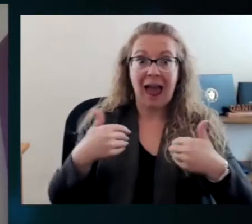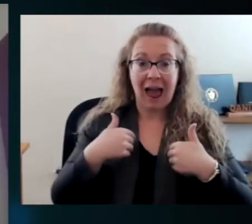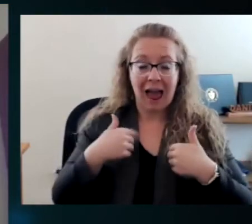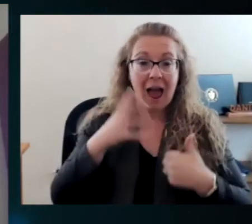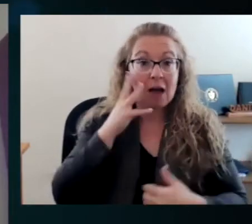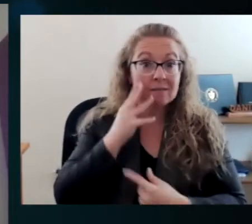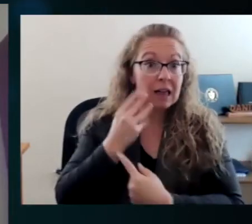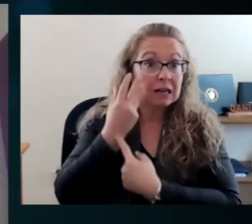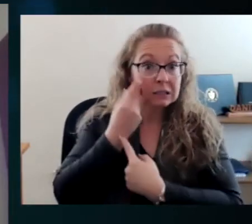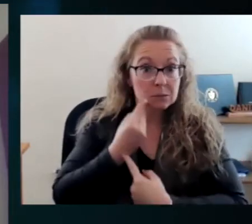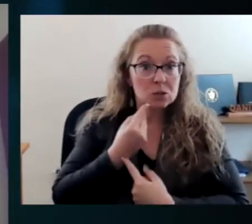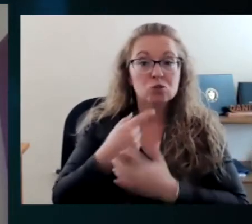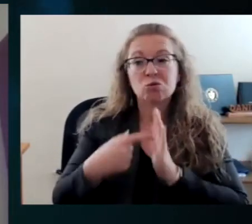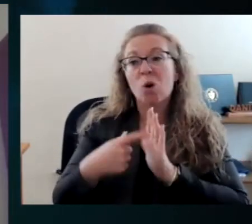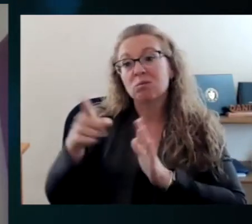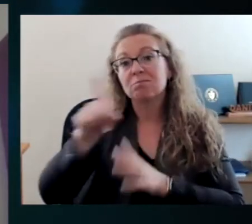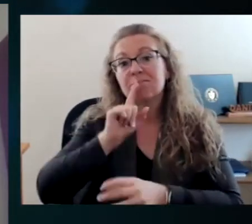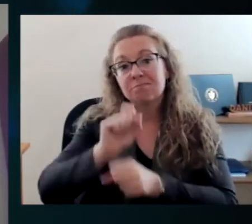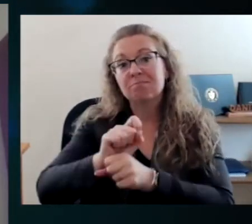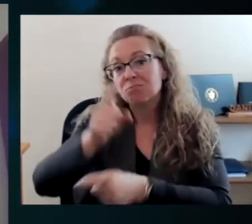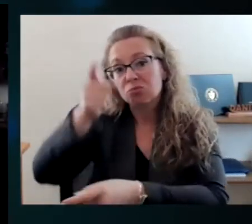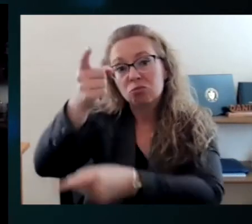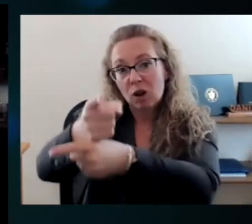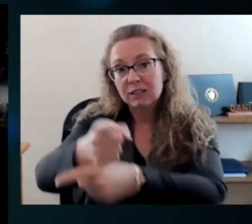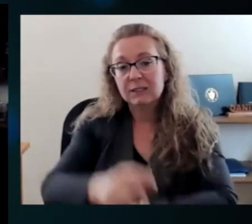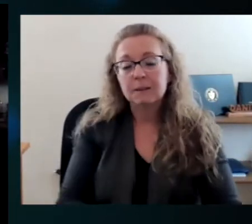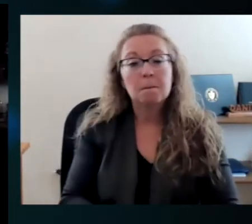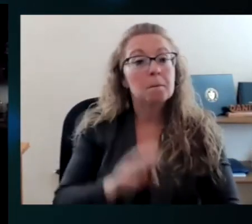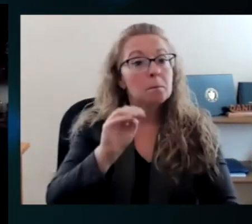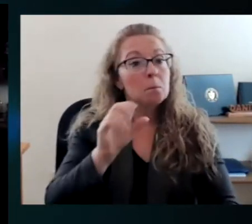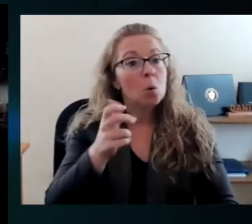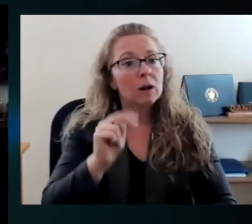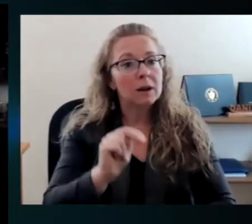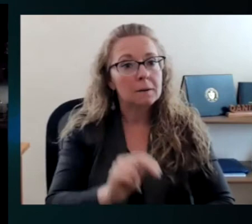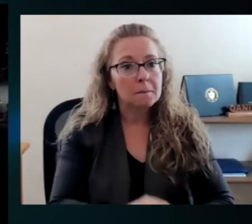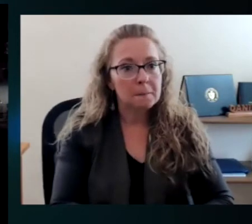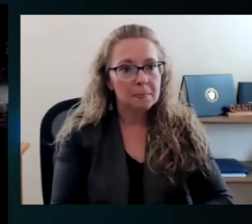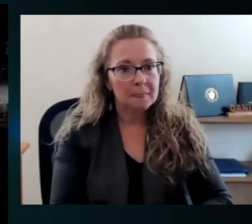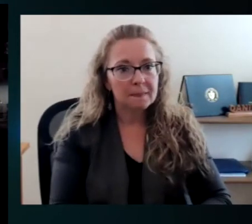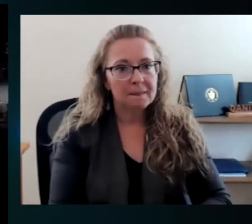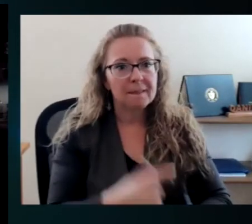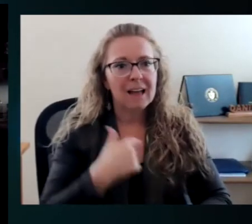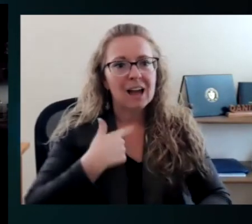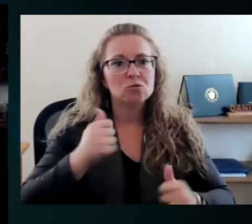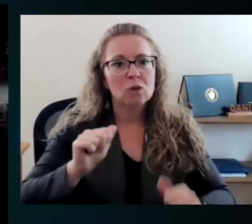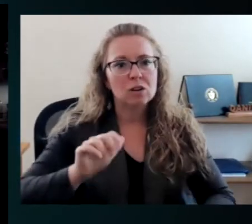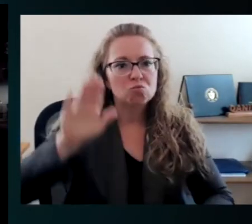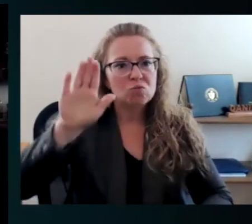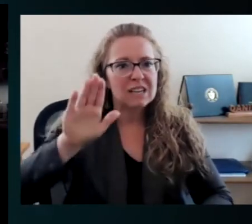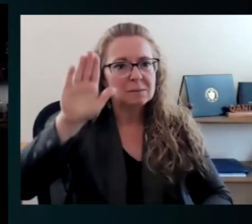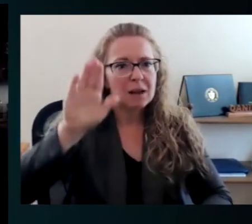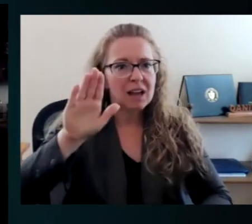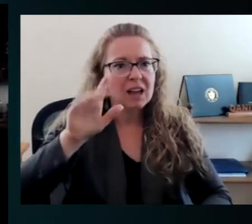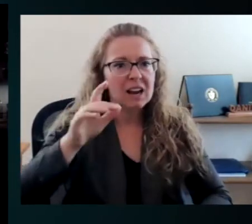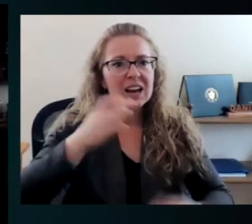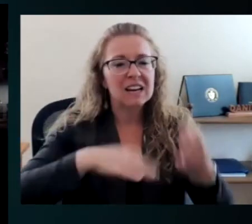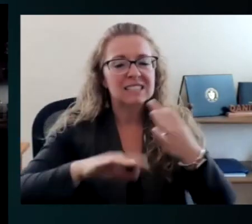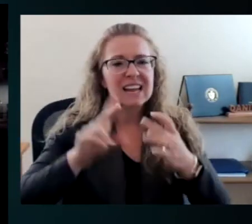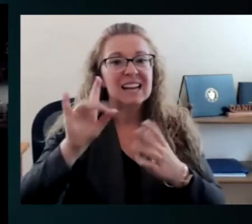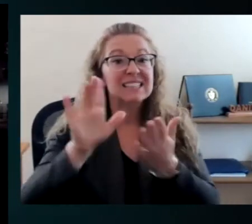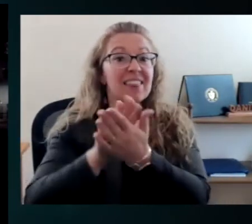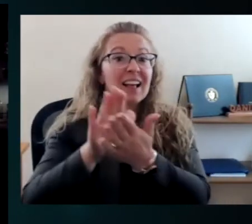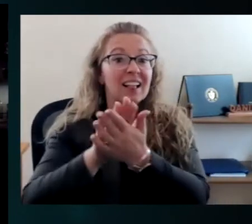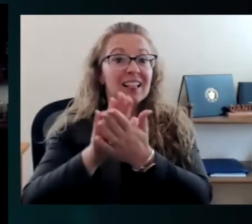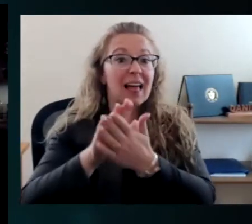you're absolutely right. Morgan, would you like to? I tried to raise my hand and I hit the clap emoji, but I still felt like that was